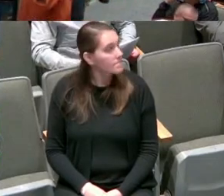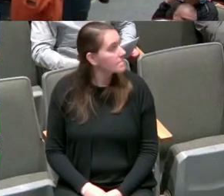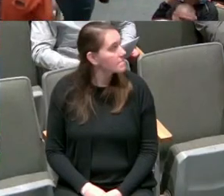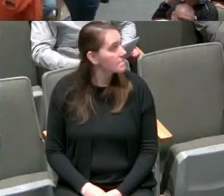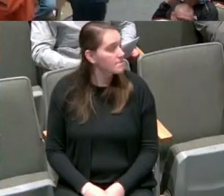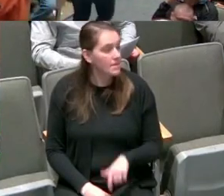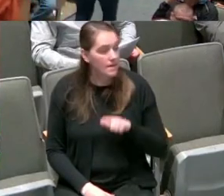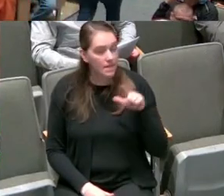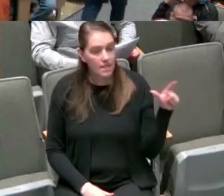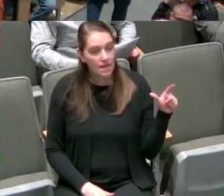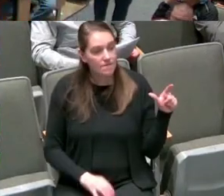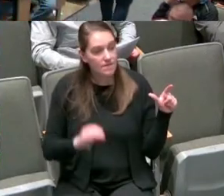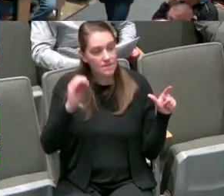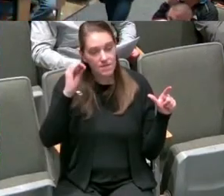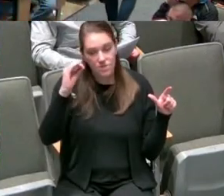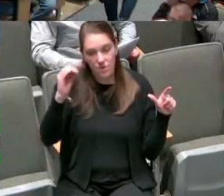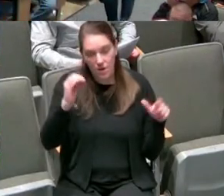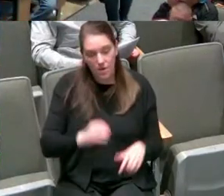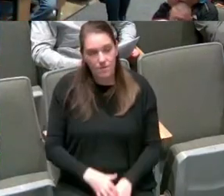left zero